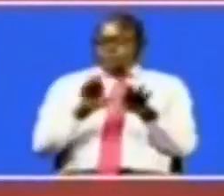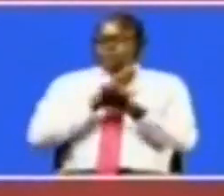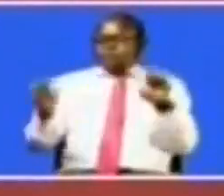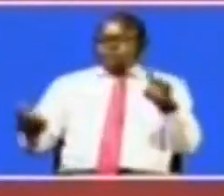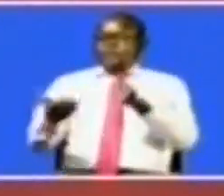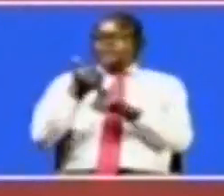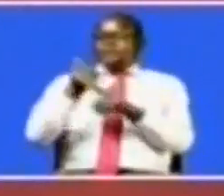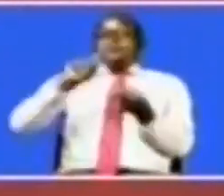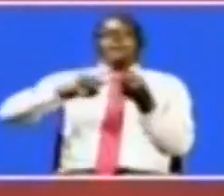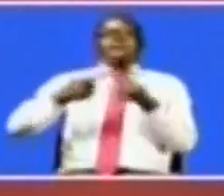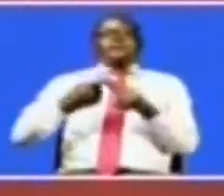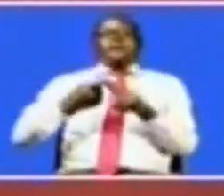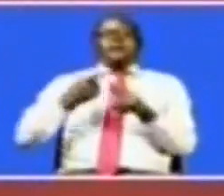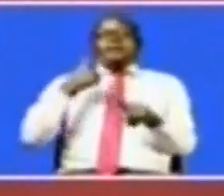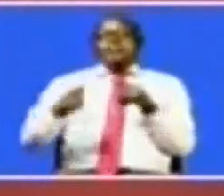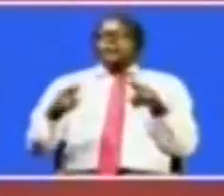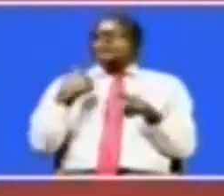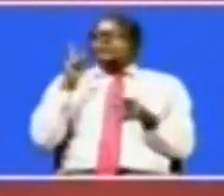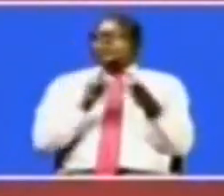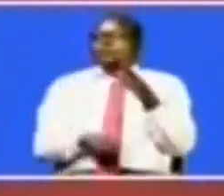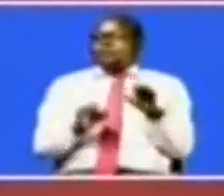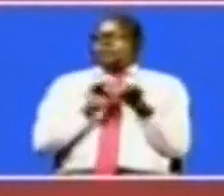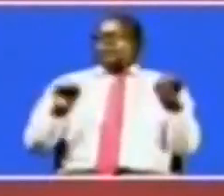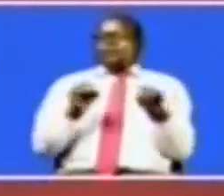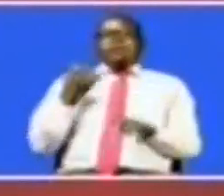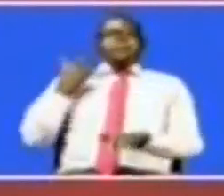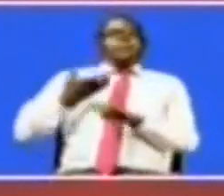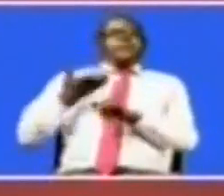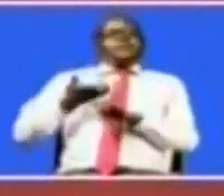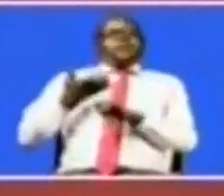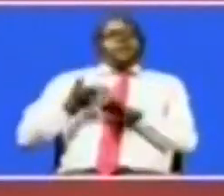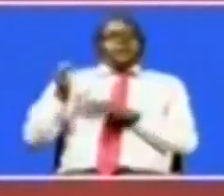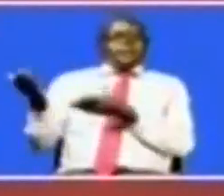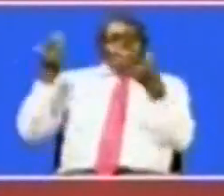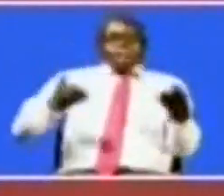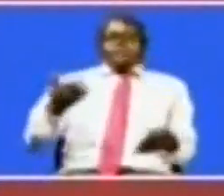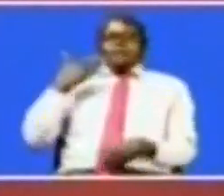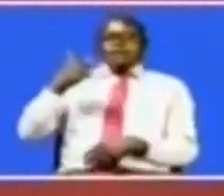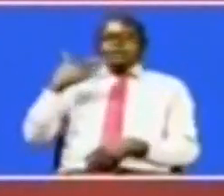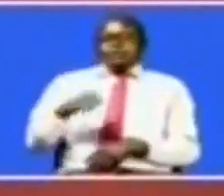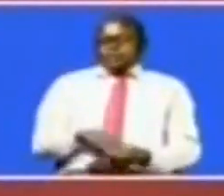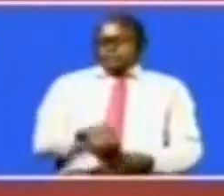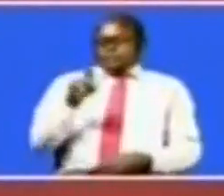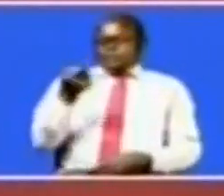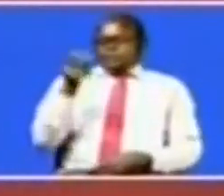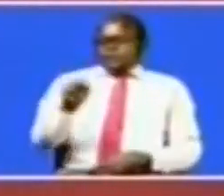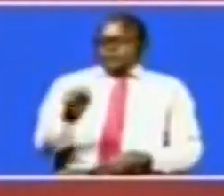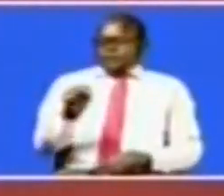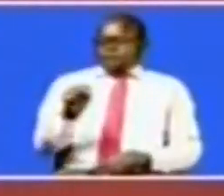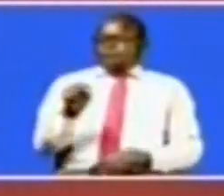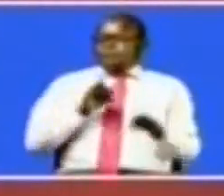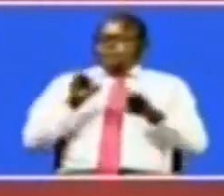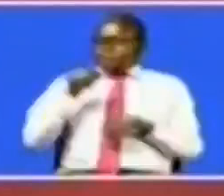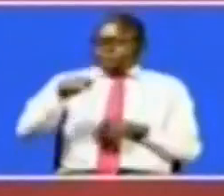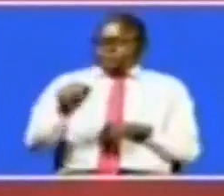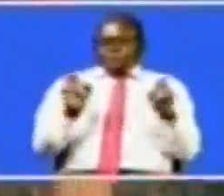meet the required standards, but has ruled out the presence of heavy metal in the imported sugar. KTN's Abubakar Abdullahi